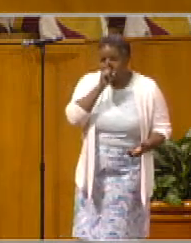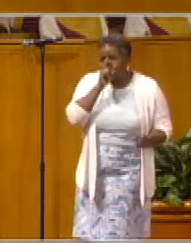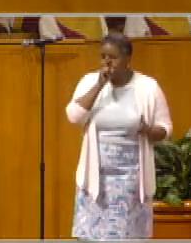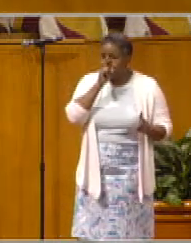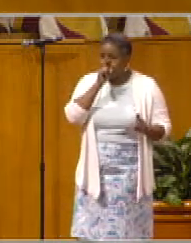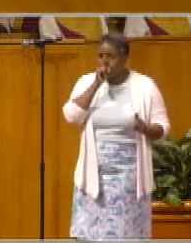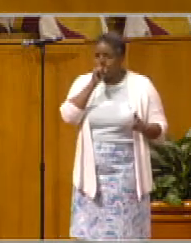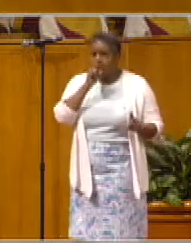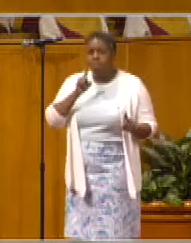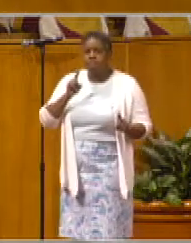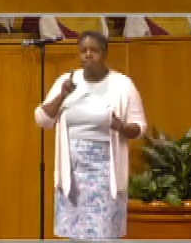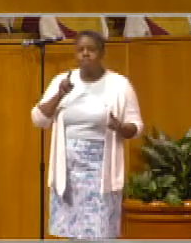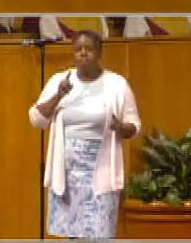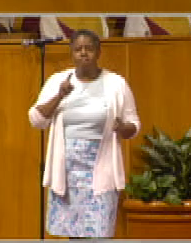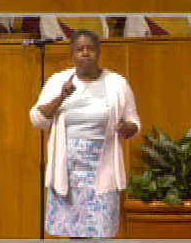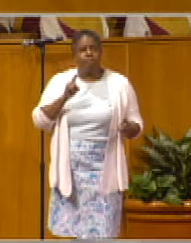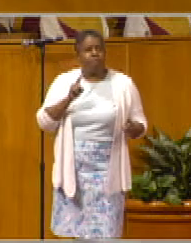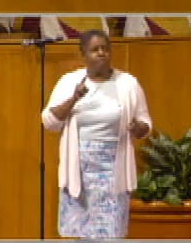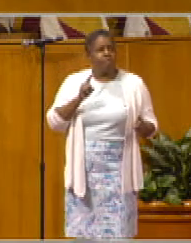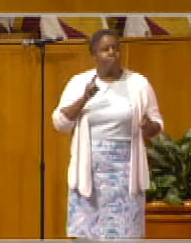And pride